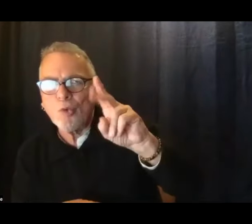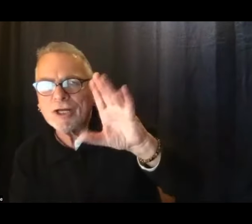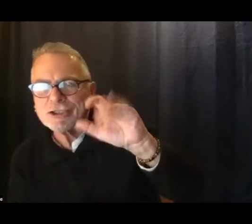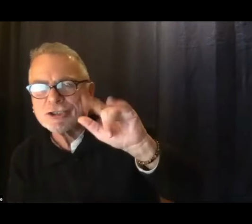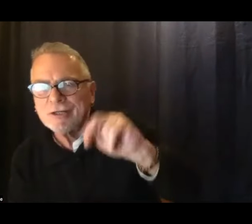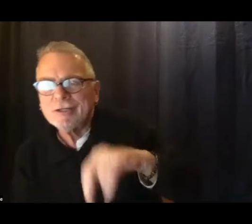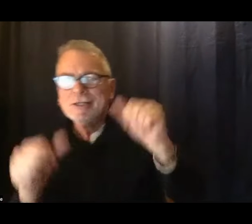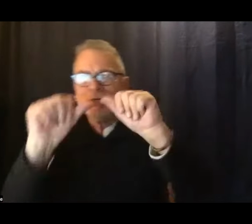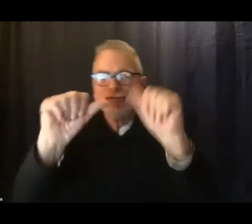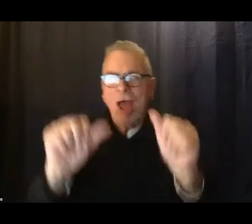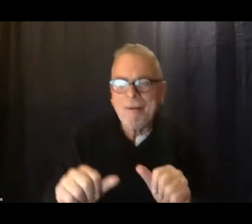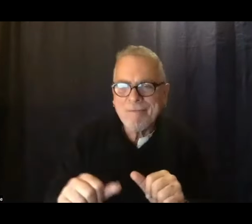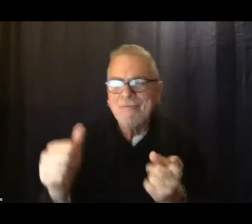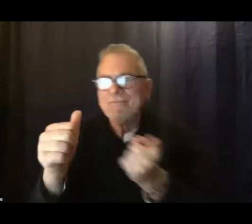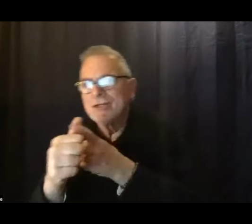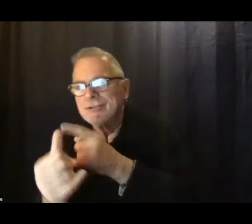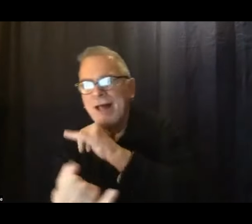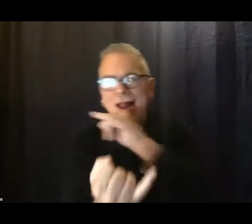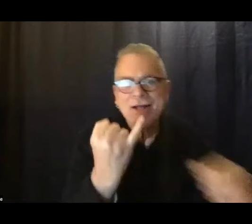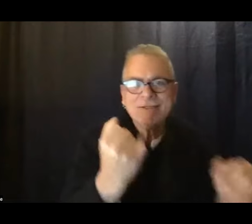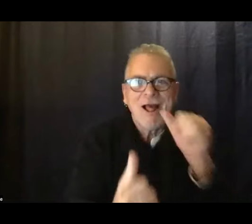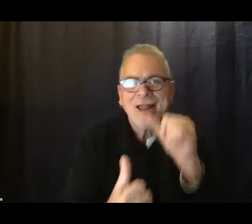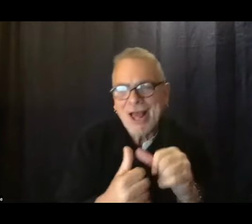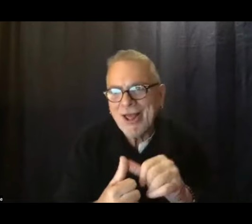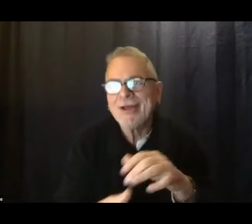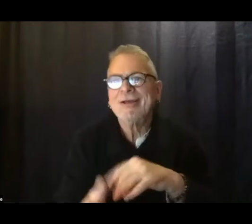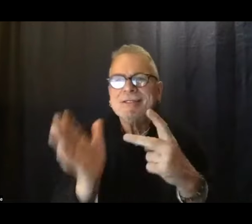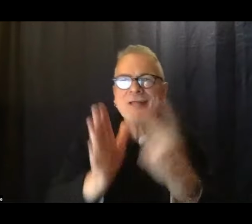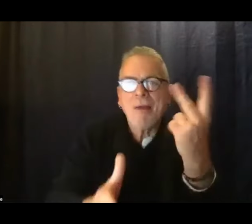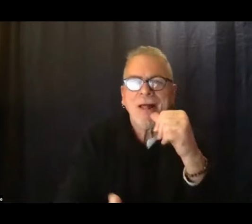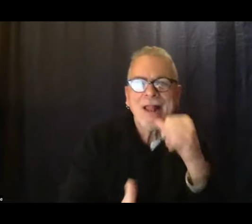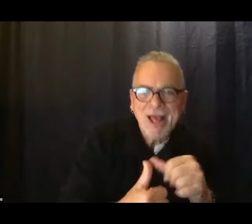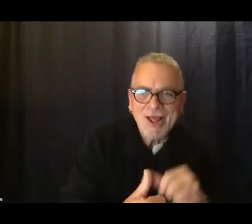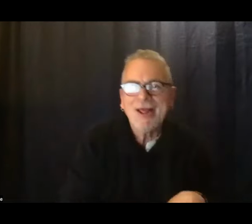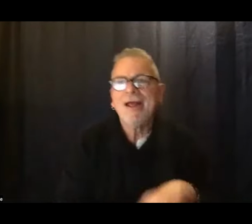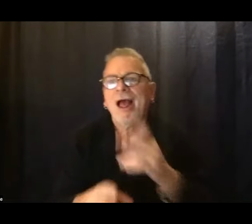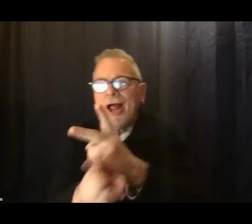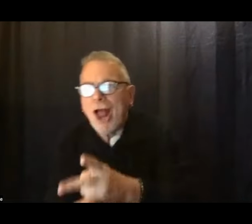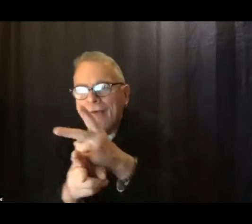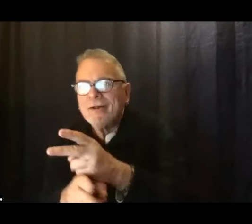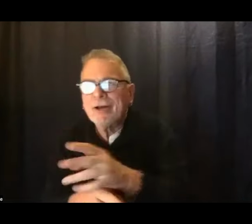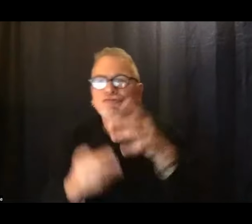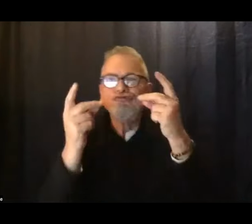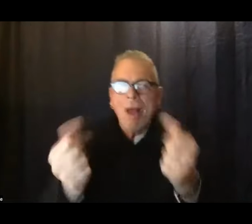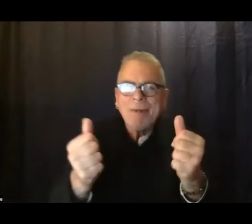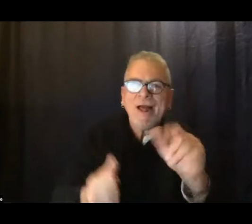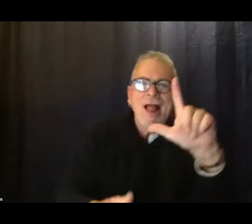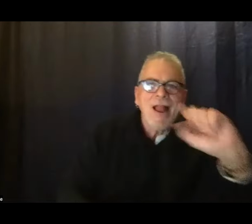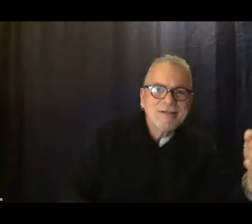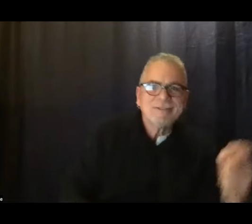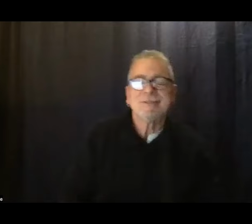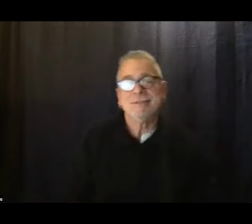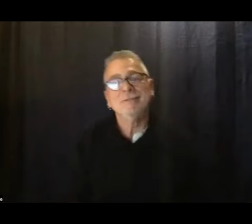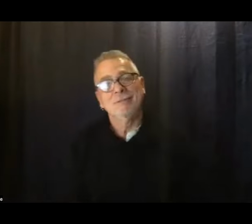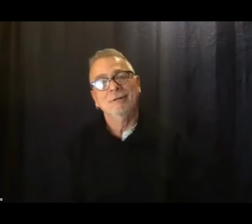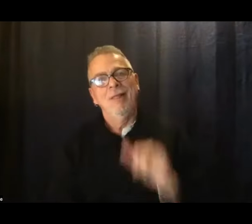Okay? Sign production, hand shape, first and last letters, double letters. All of these are